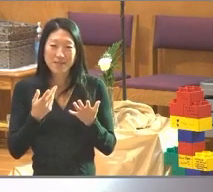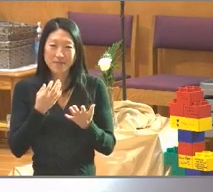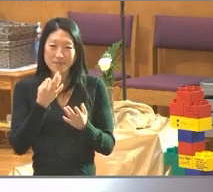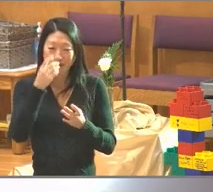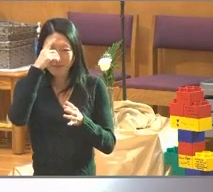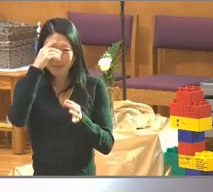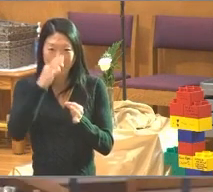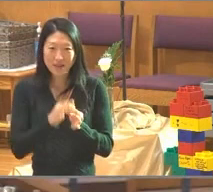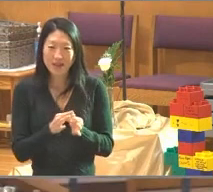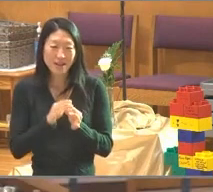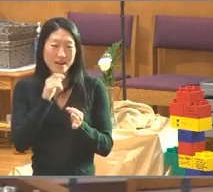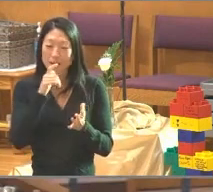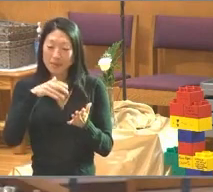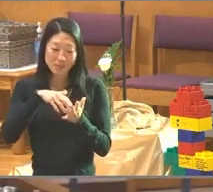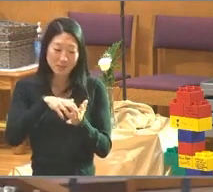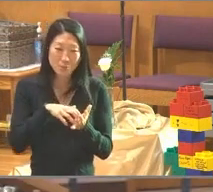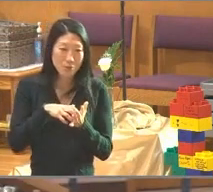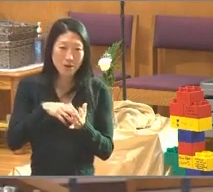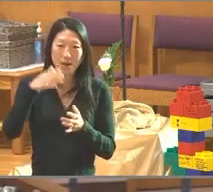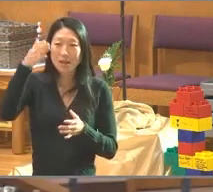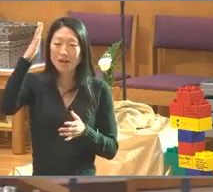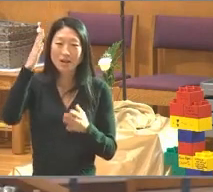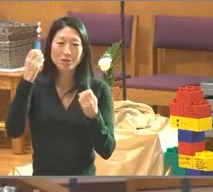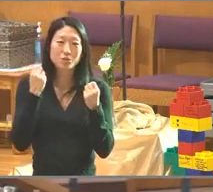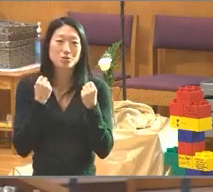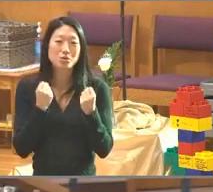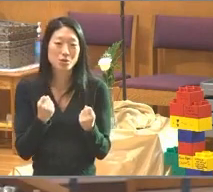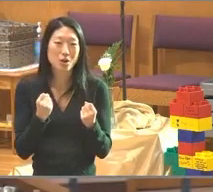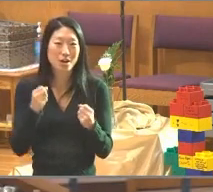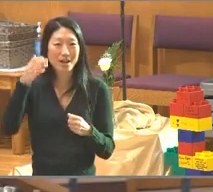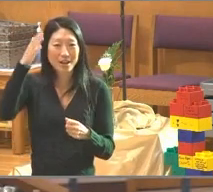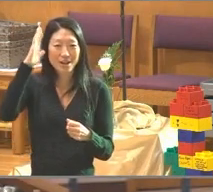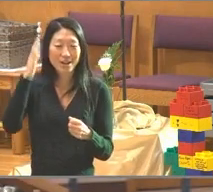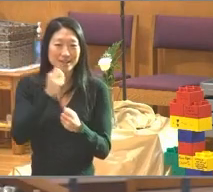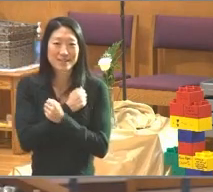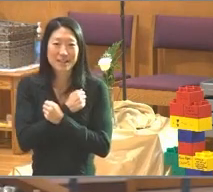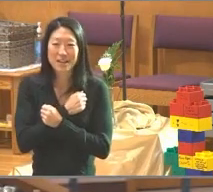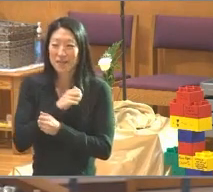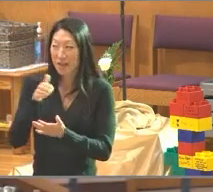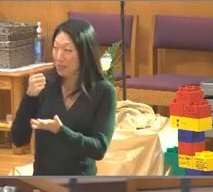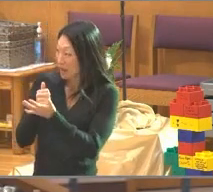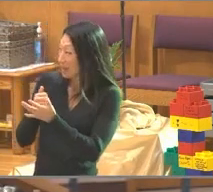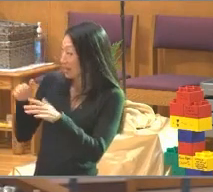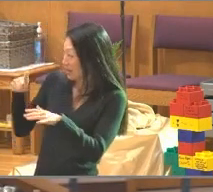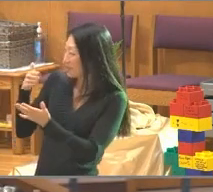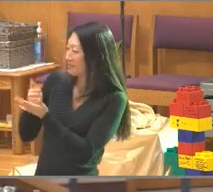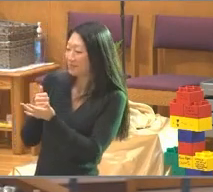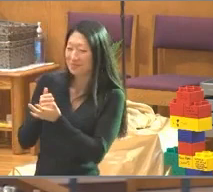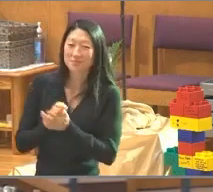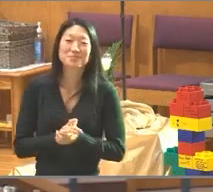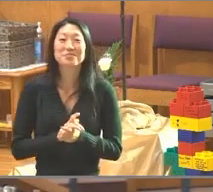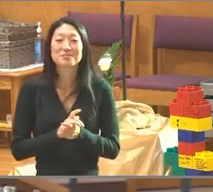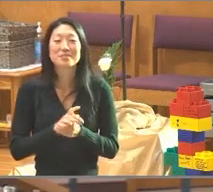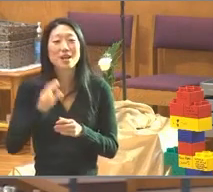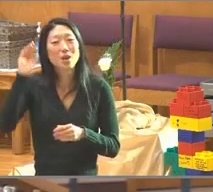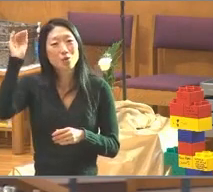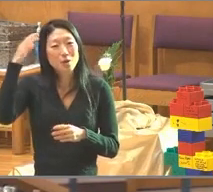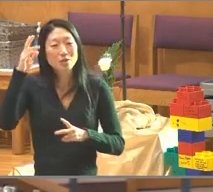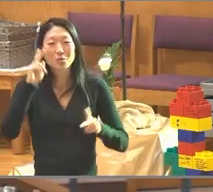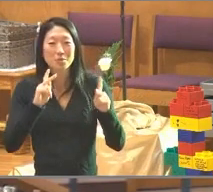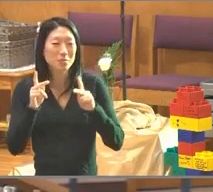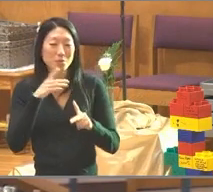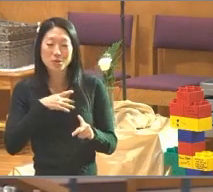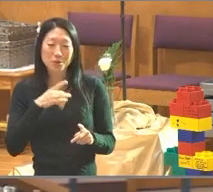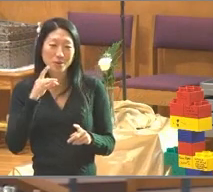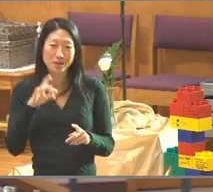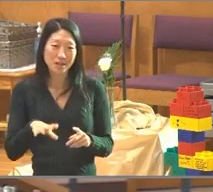is strong and God is love. Can I get an amen? Amen. There is grace for people we do not